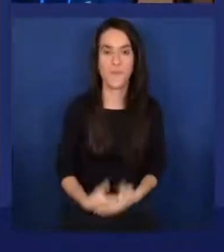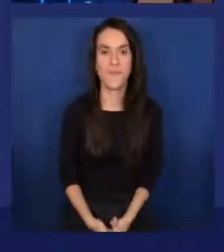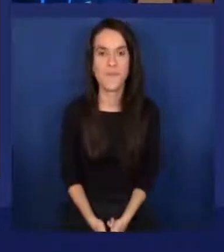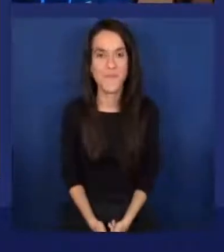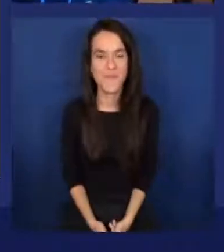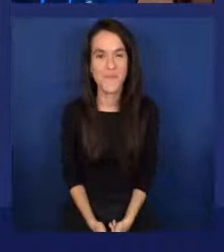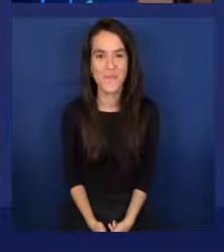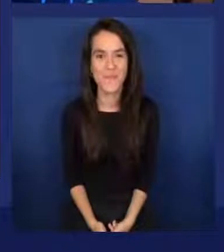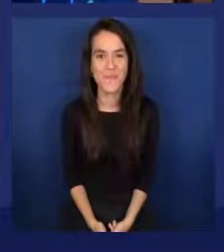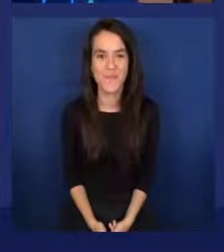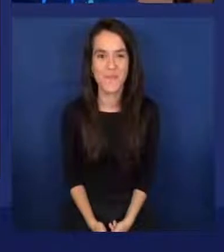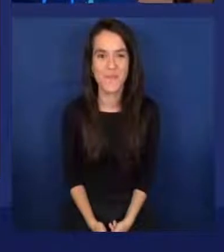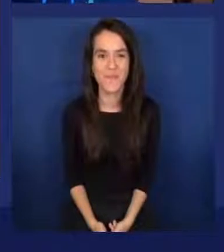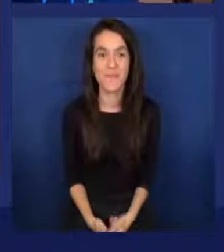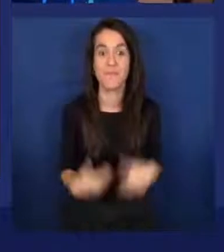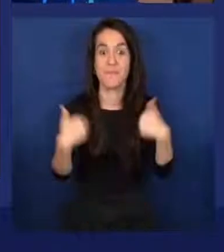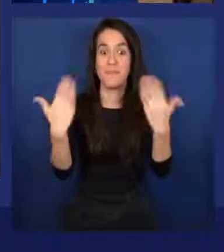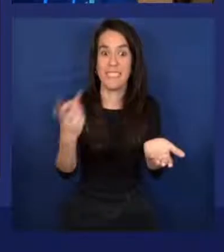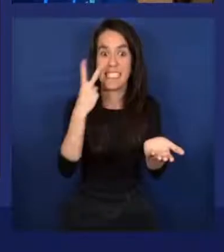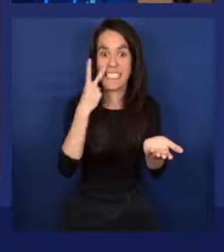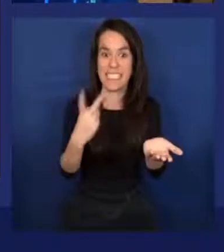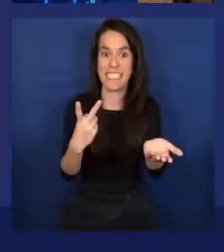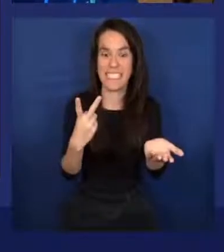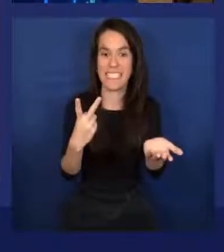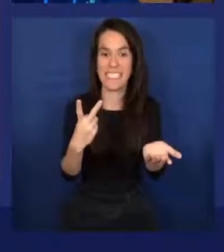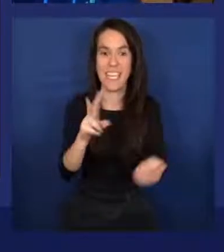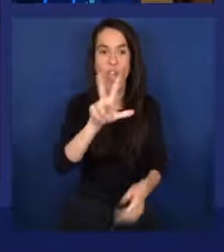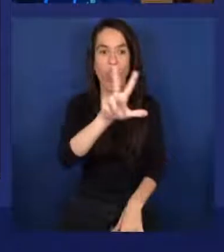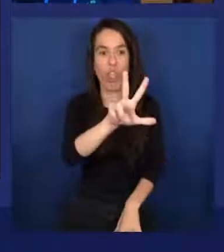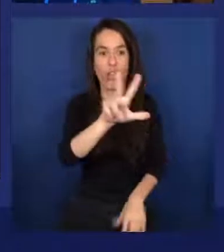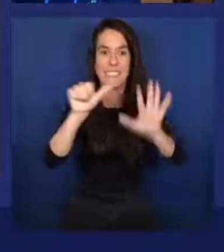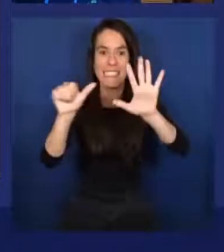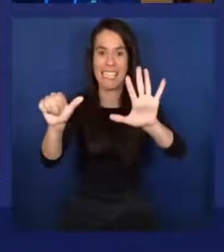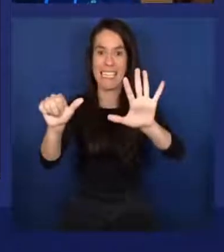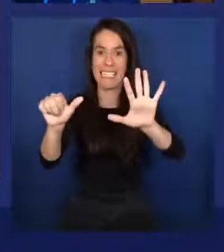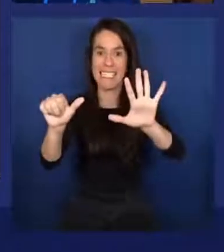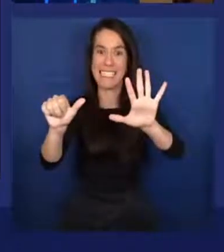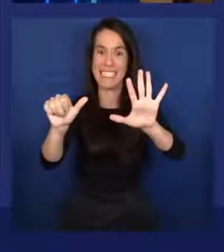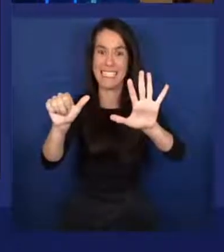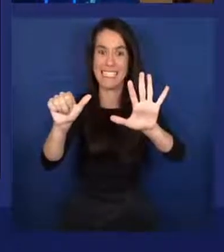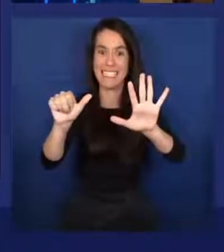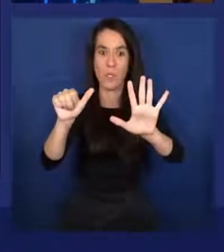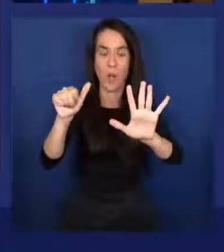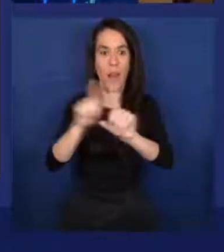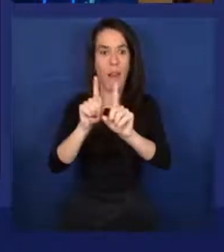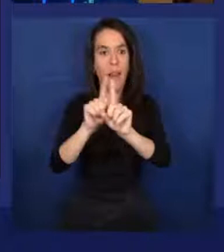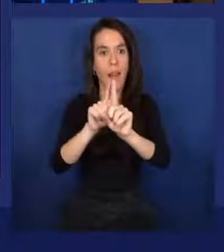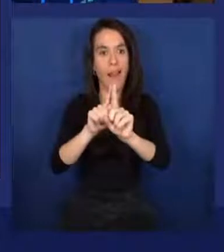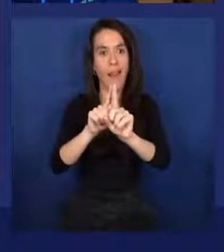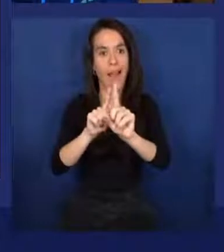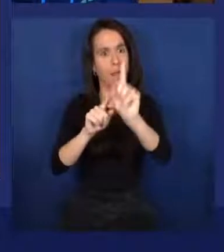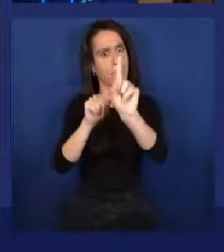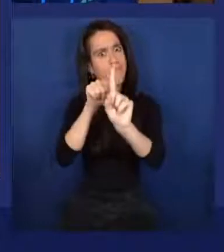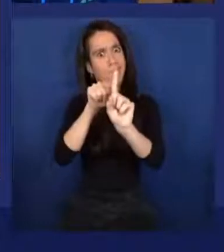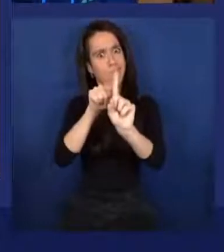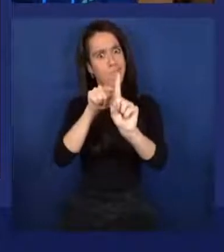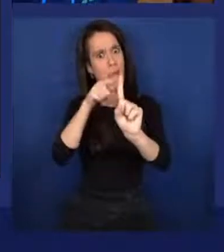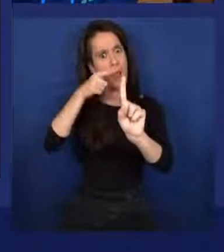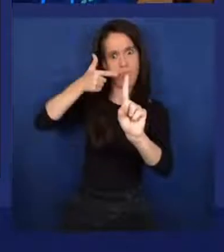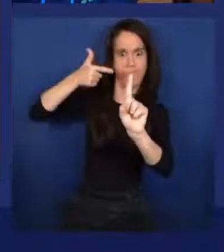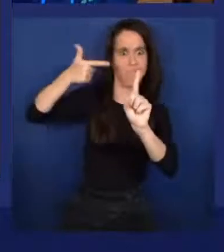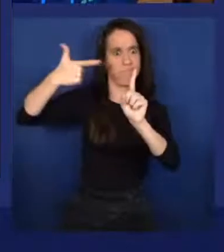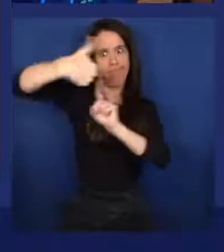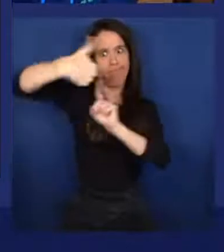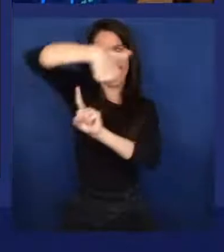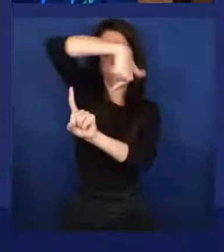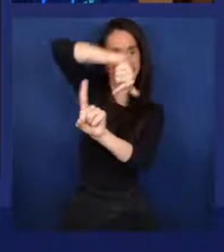And there we go. We have now 36 images to learn the model how Bart Simpson looked like. And of course, we want